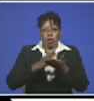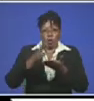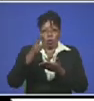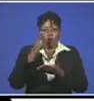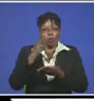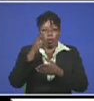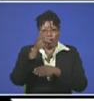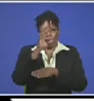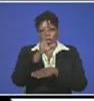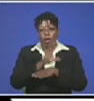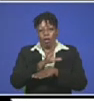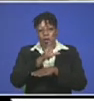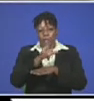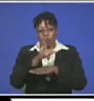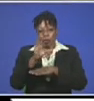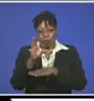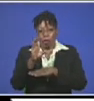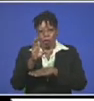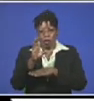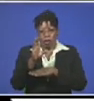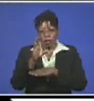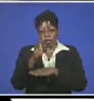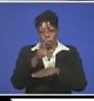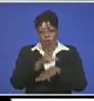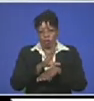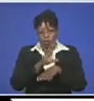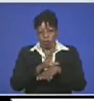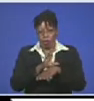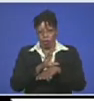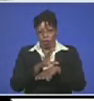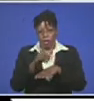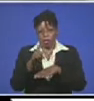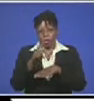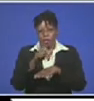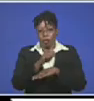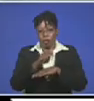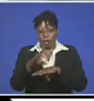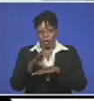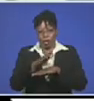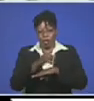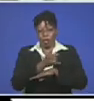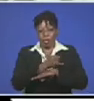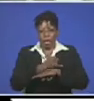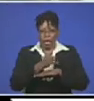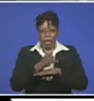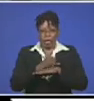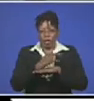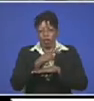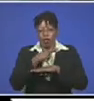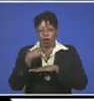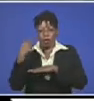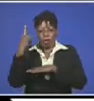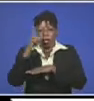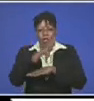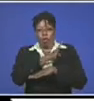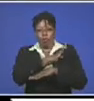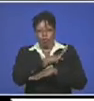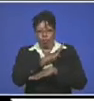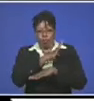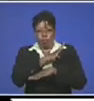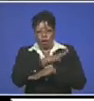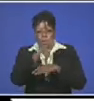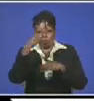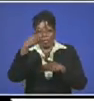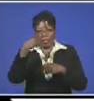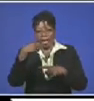Church and bishop of the Anglican Diocese of the Bahamas and the Turks and Caicos Islands, the Right Reverend Laish Boyd, was diagnosed with stage 1